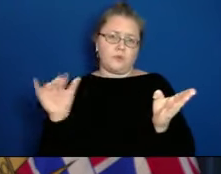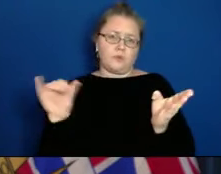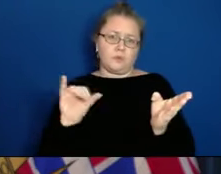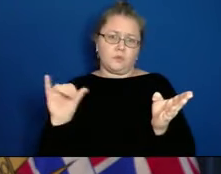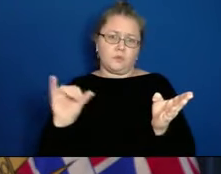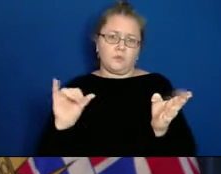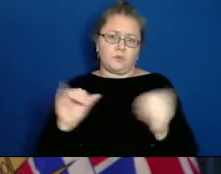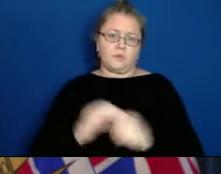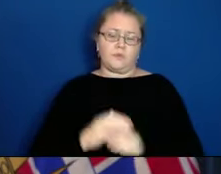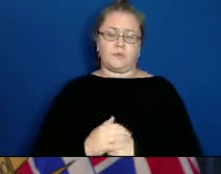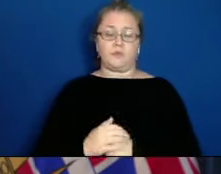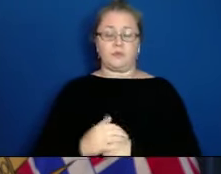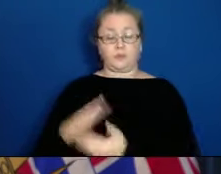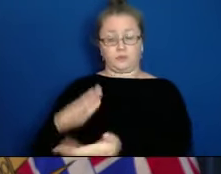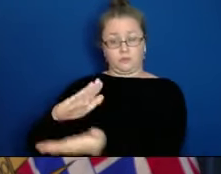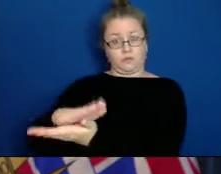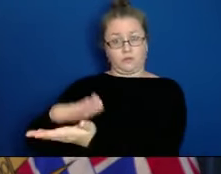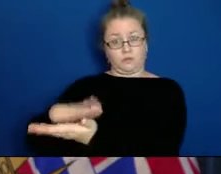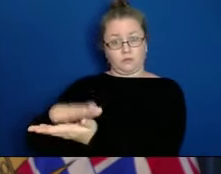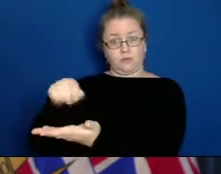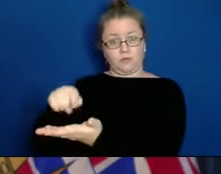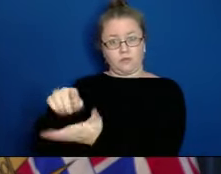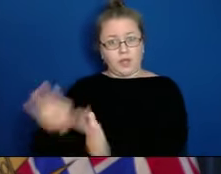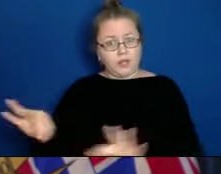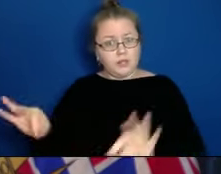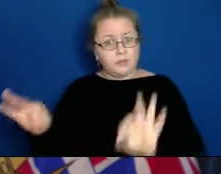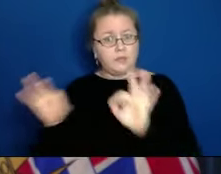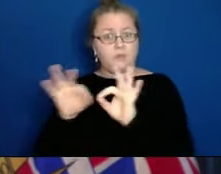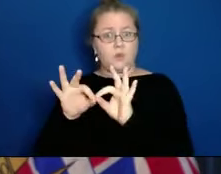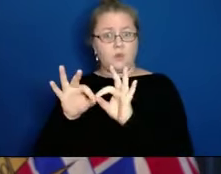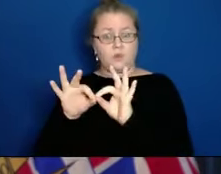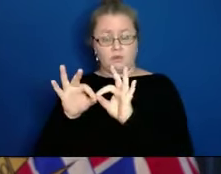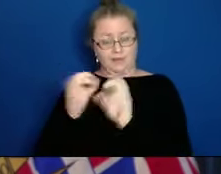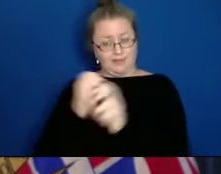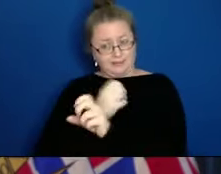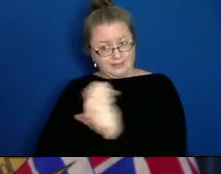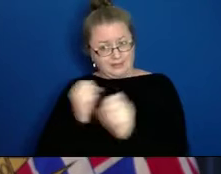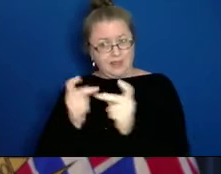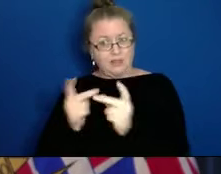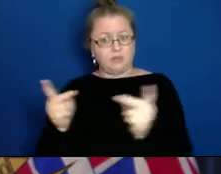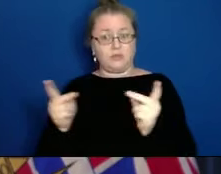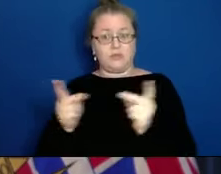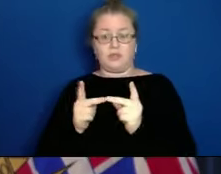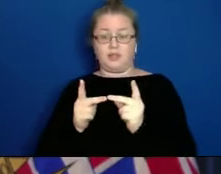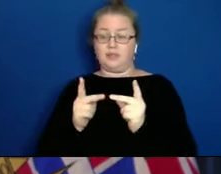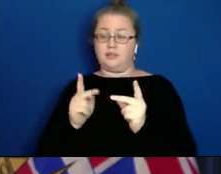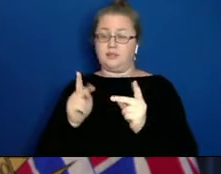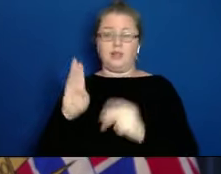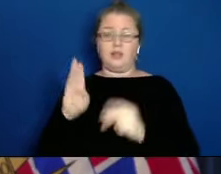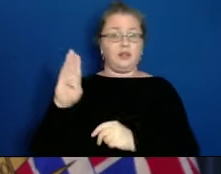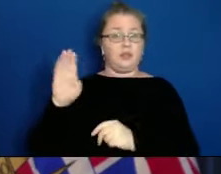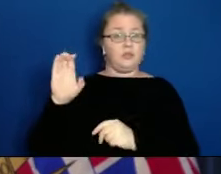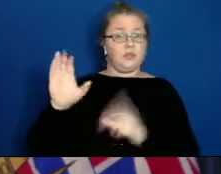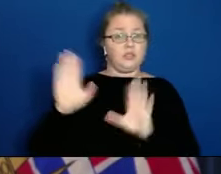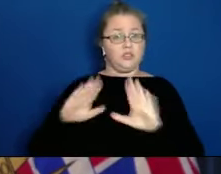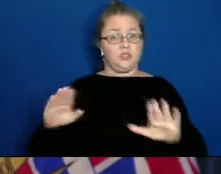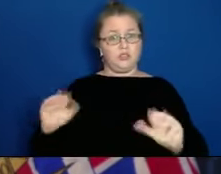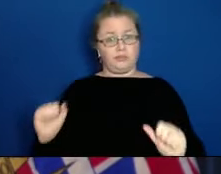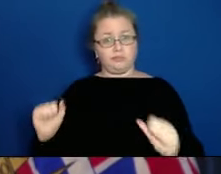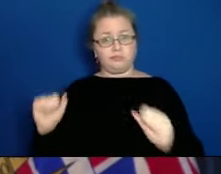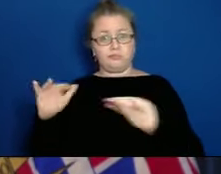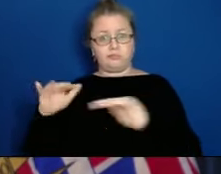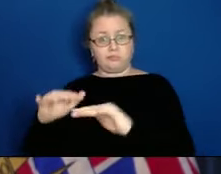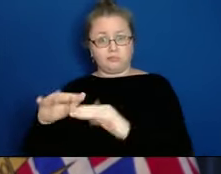that schools are an important, safe place for children around this province. Many of the additional efforts announced